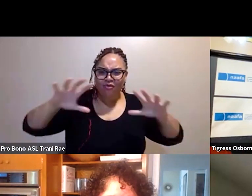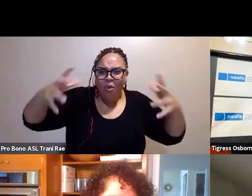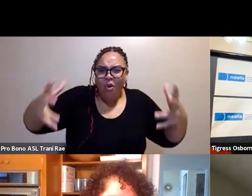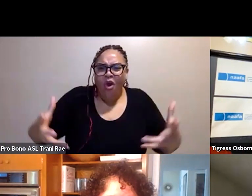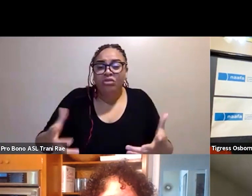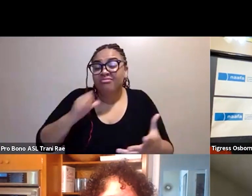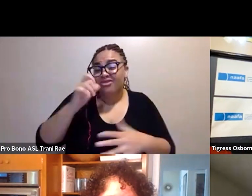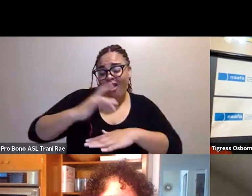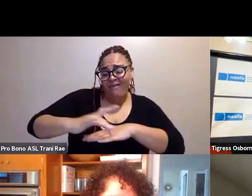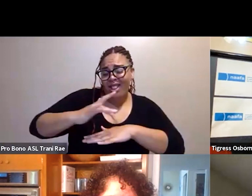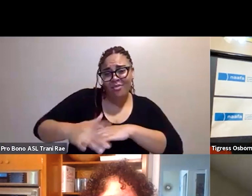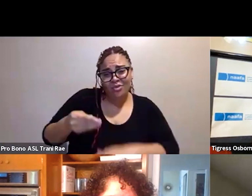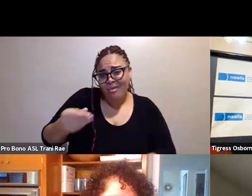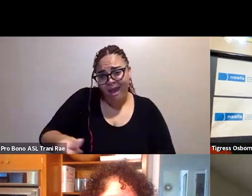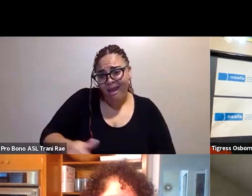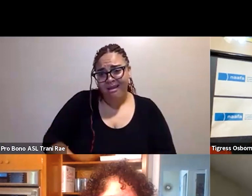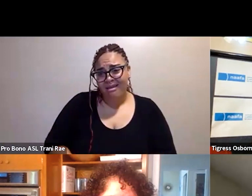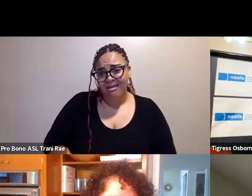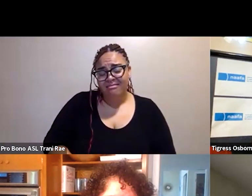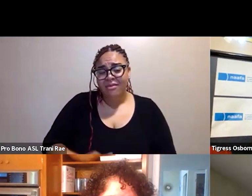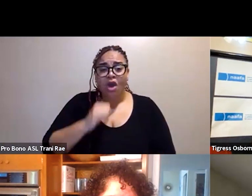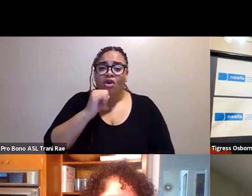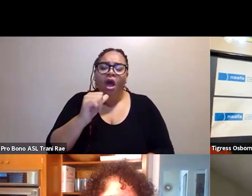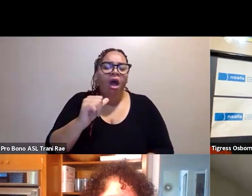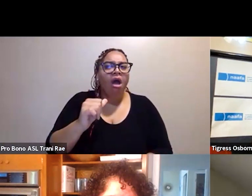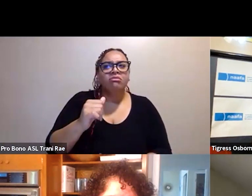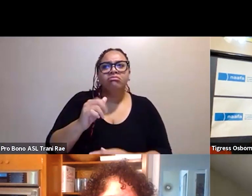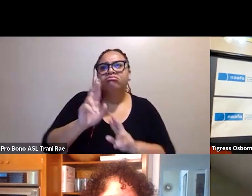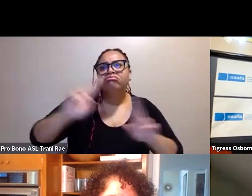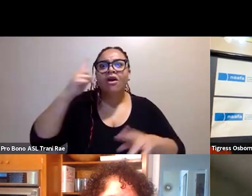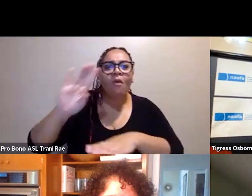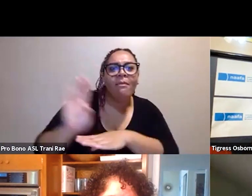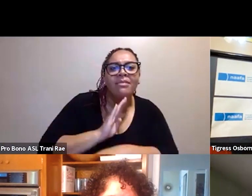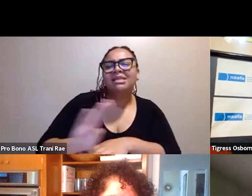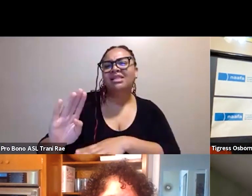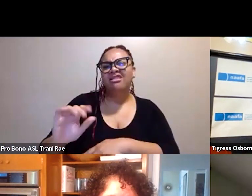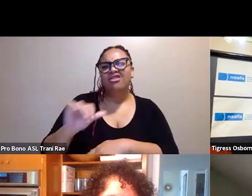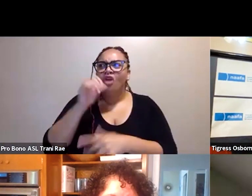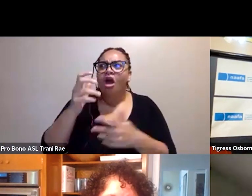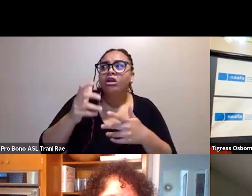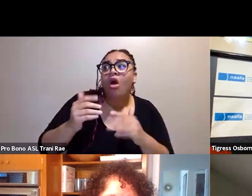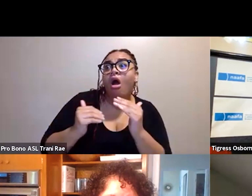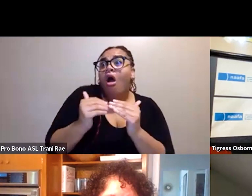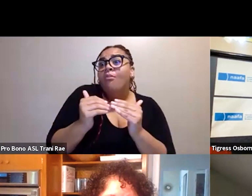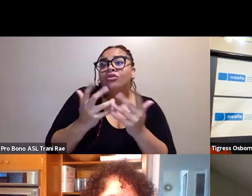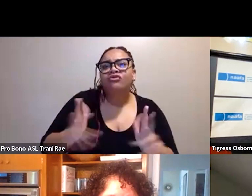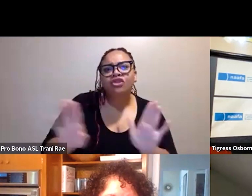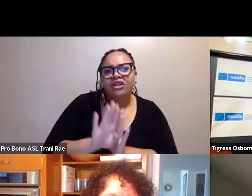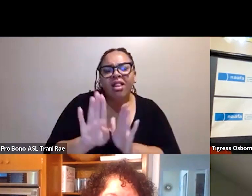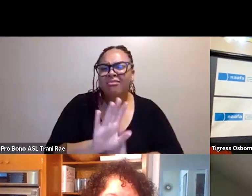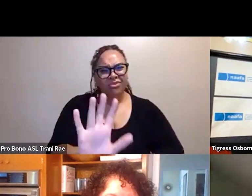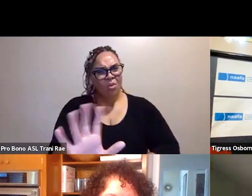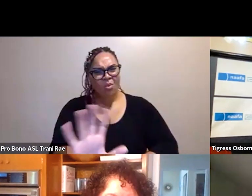for purchase, not open for business, not underdeveloped, not ready for construction, not